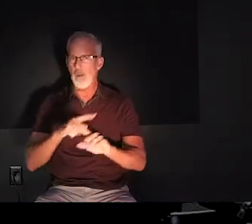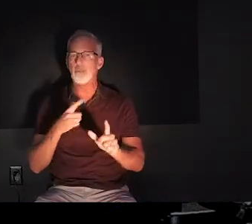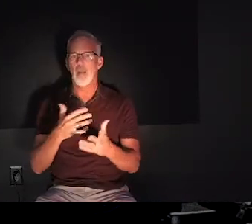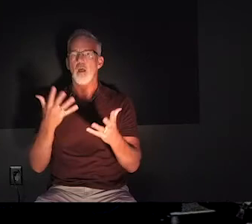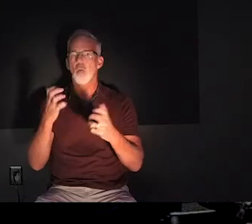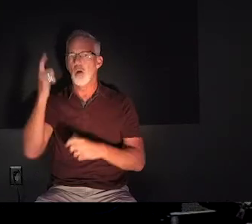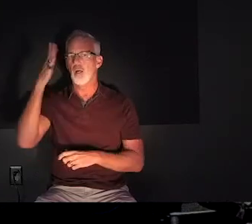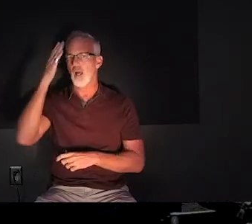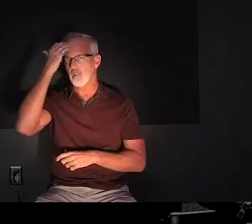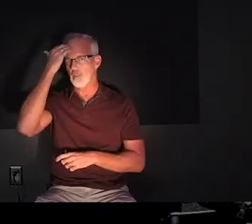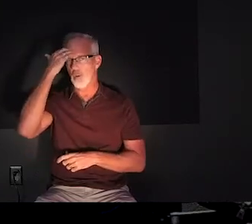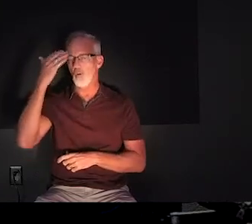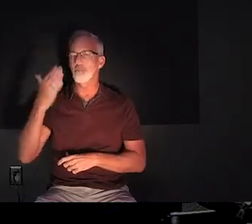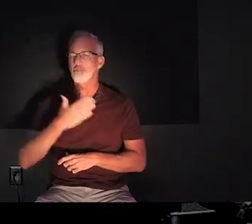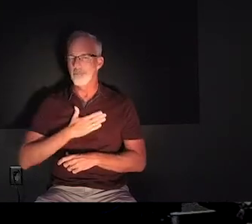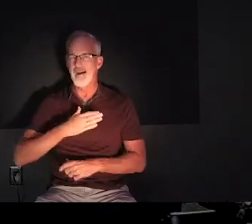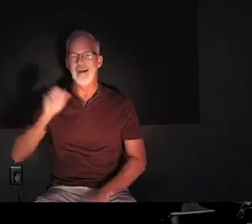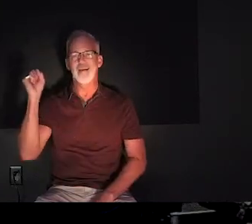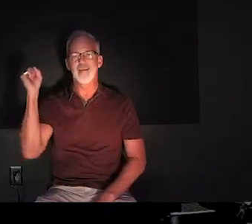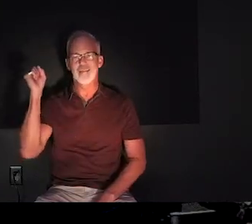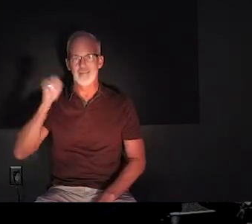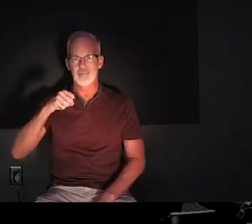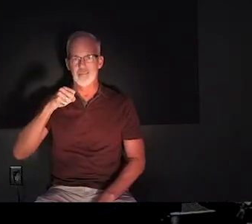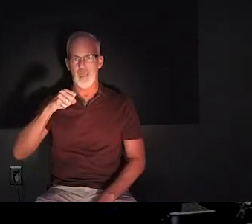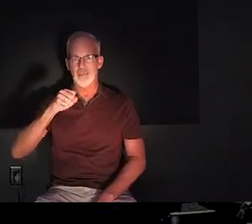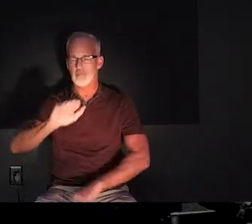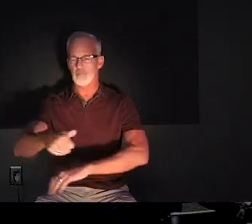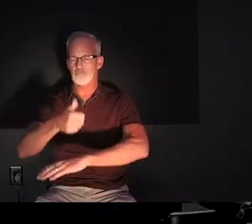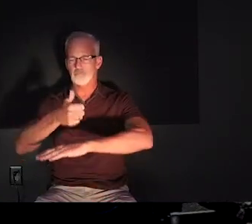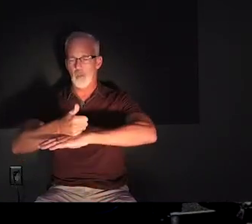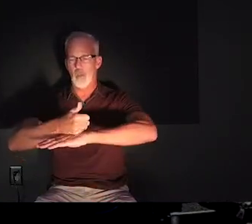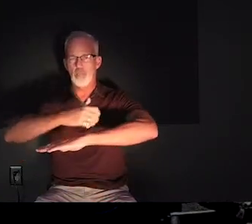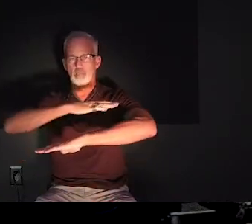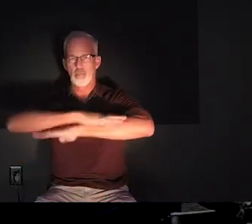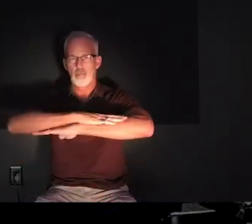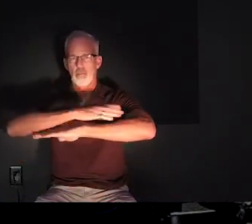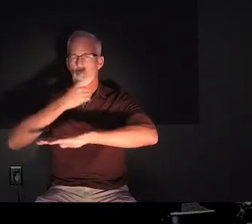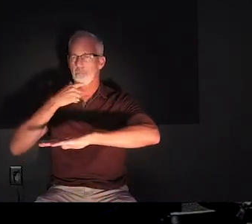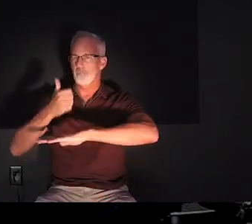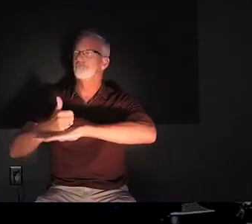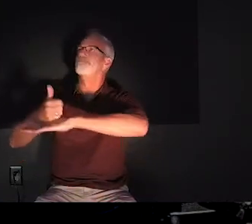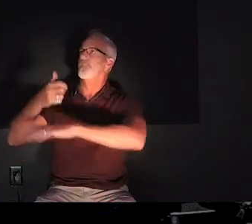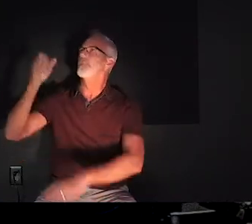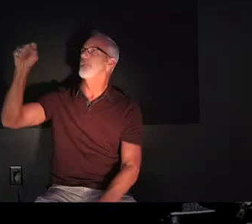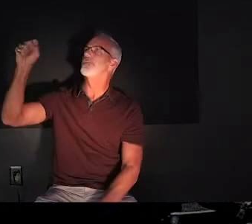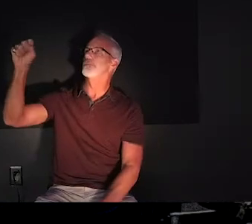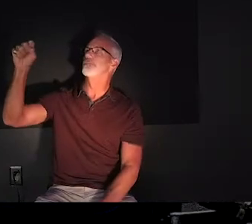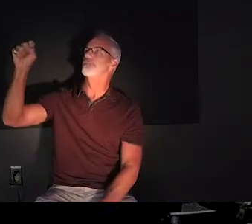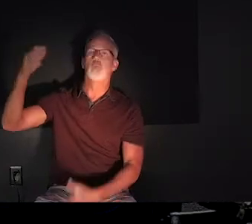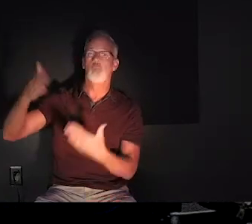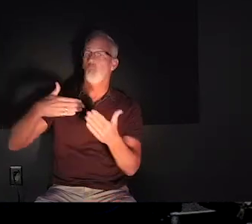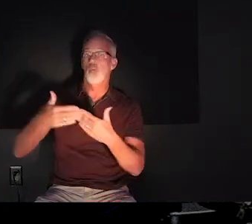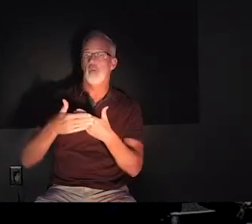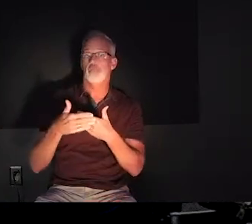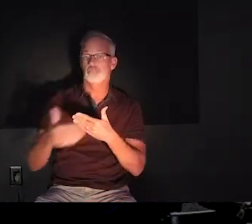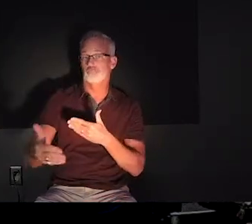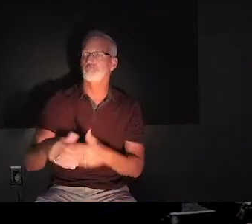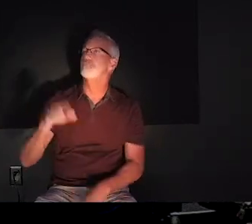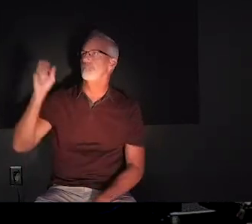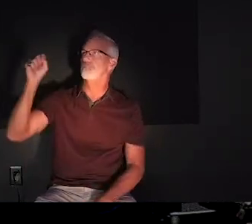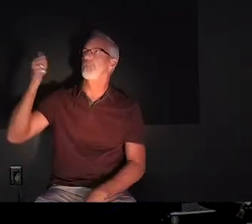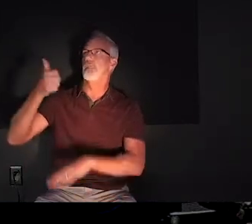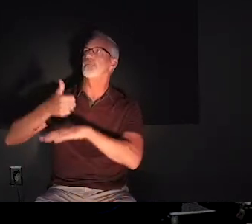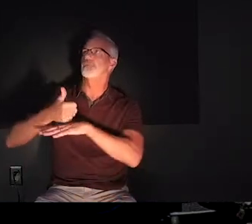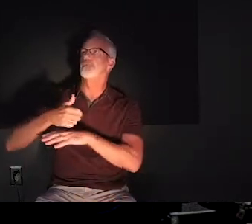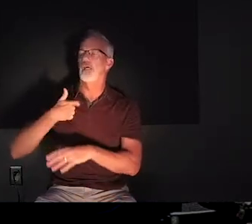want God to know today. My yes is on the table. When I think about putting